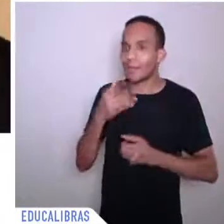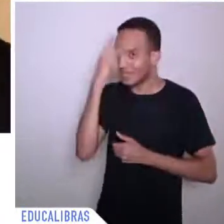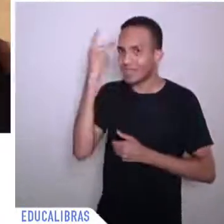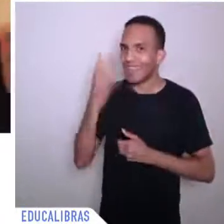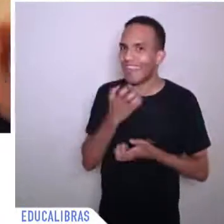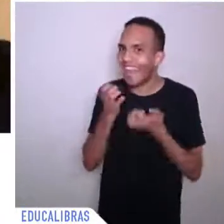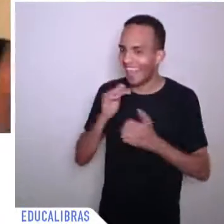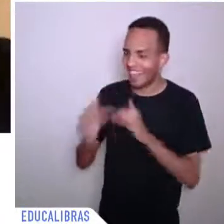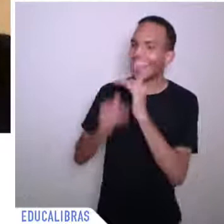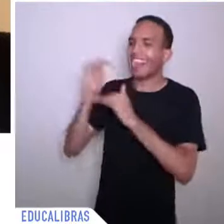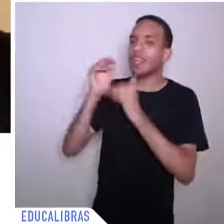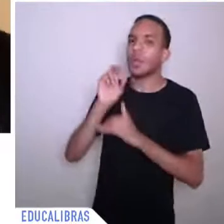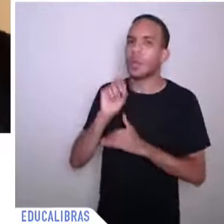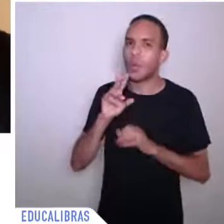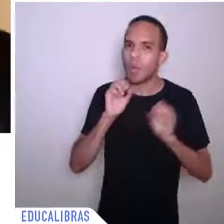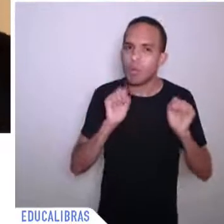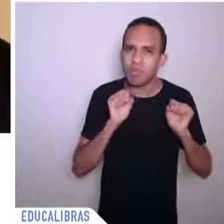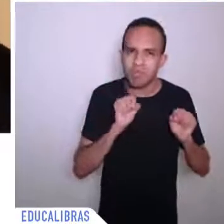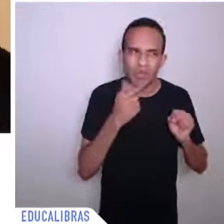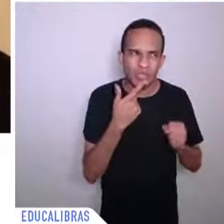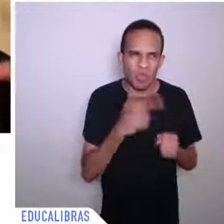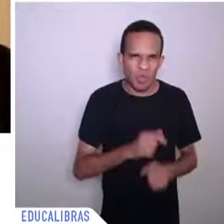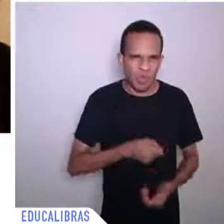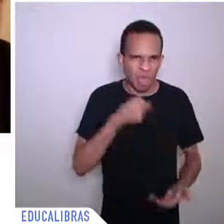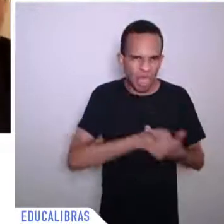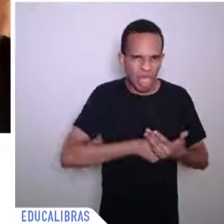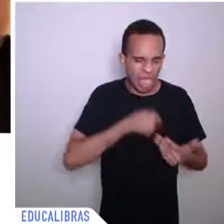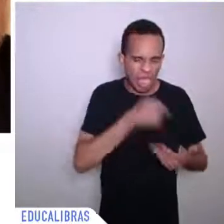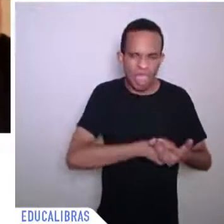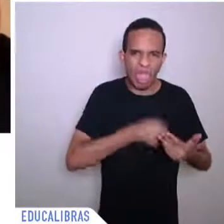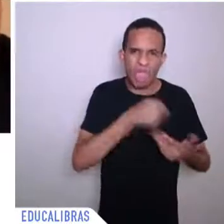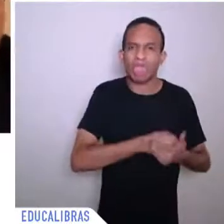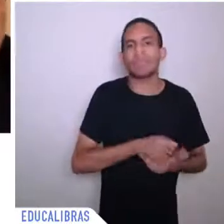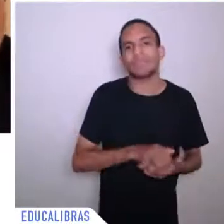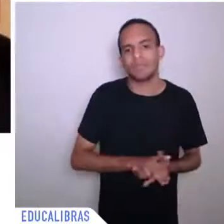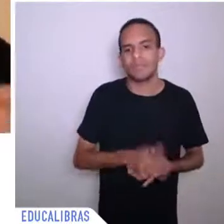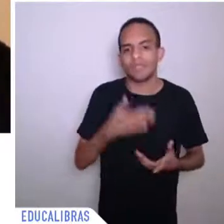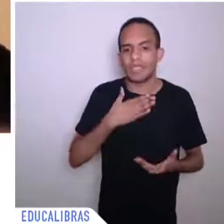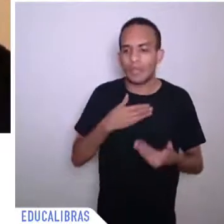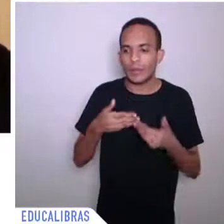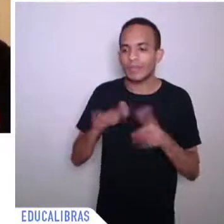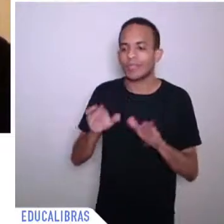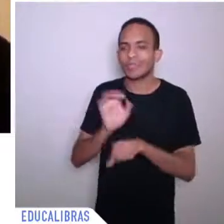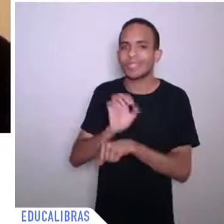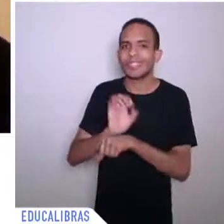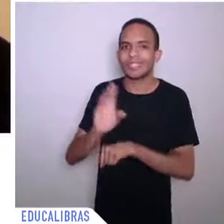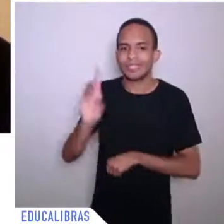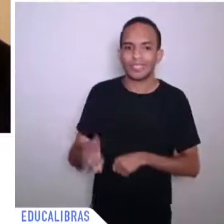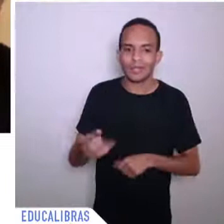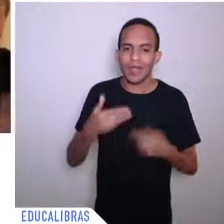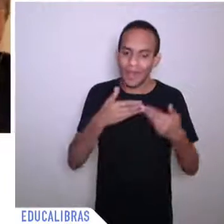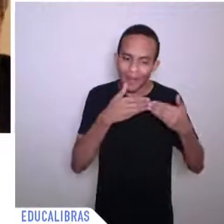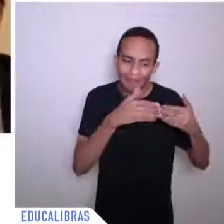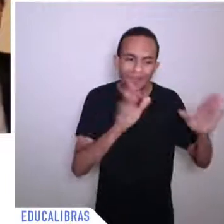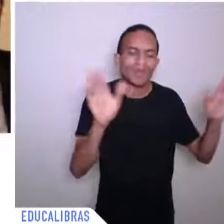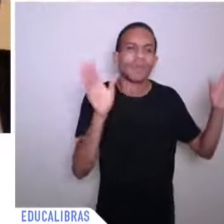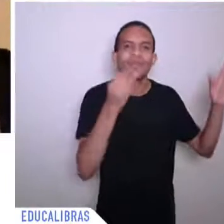know what is going to come out of there. You may have all sorts of birds in that cage.